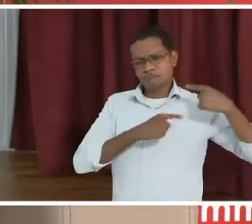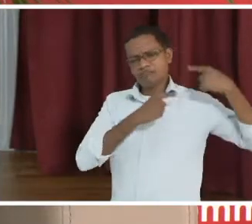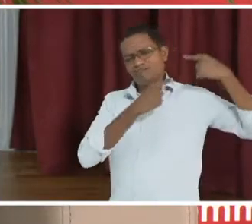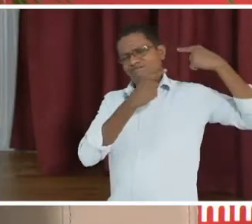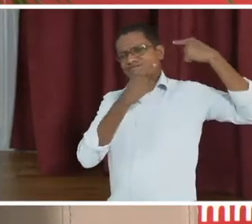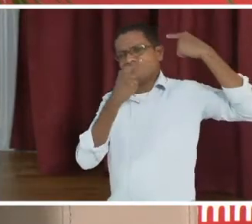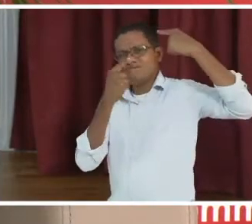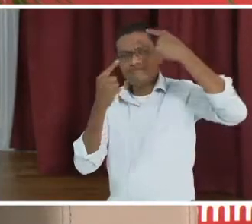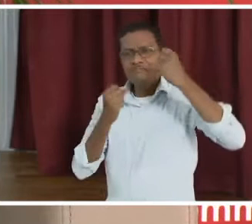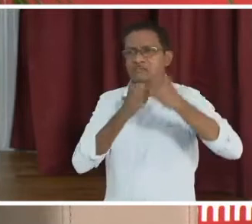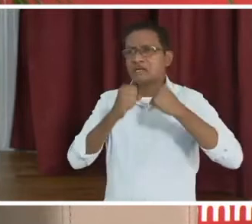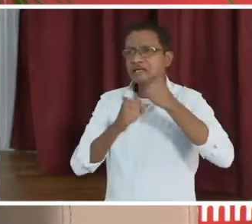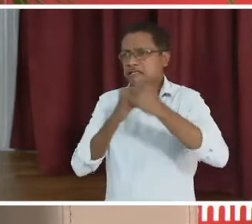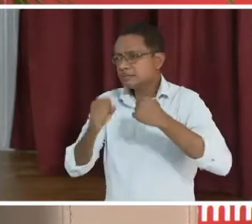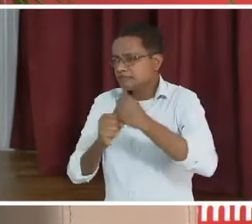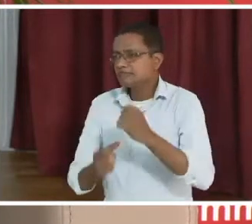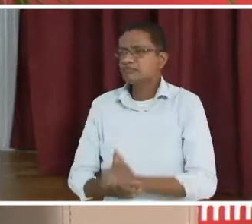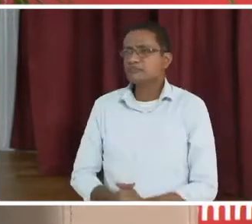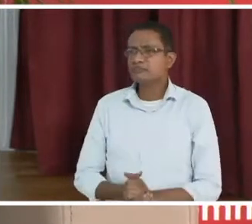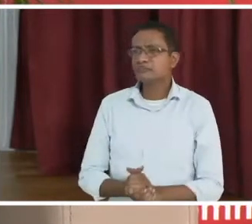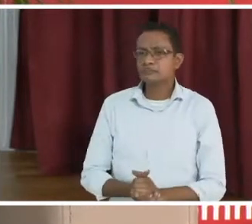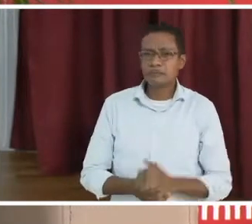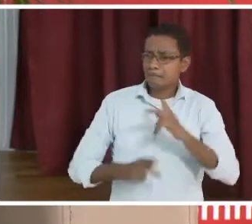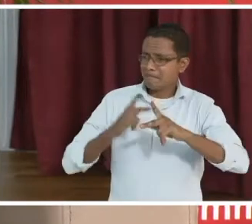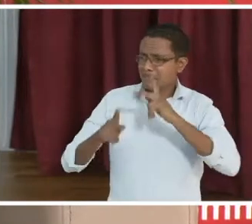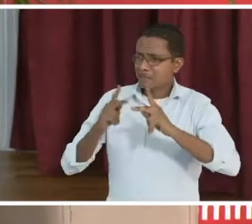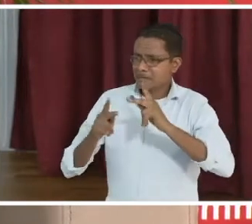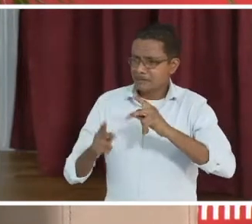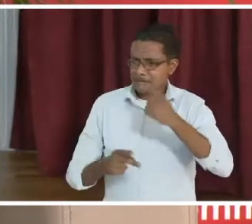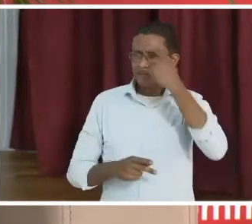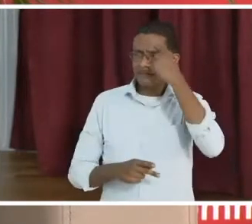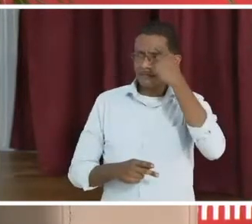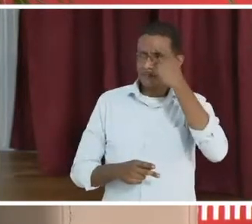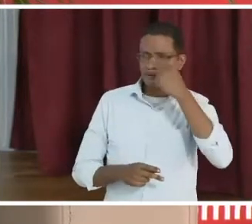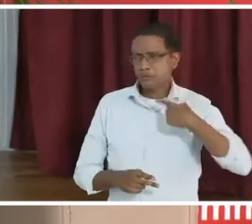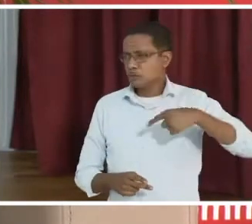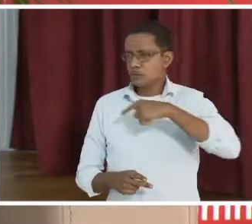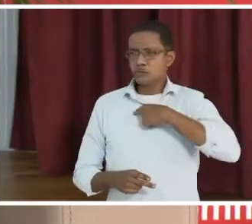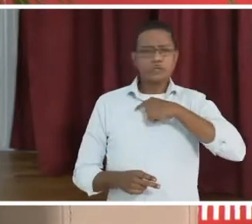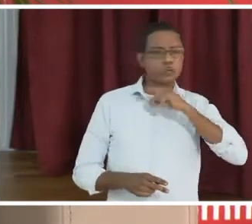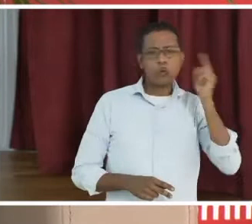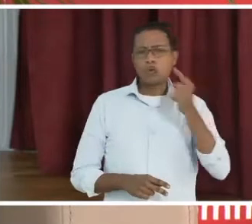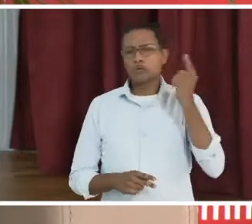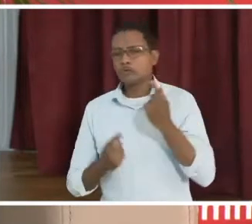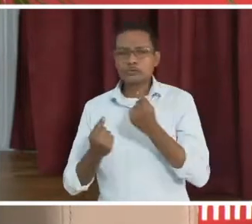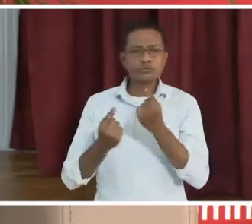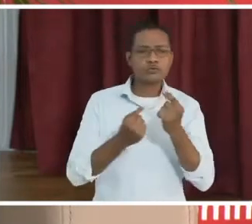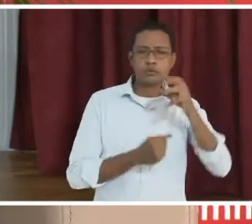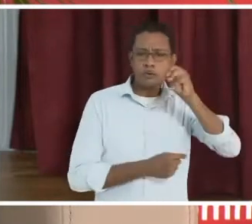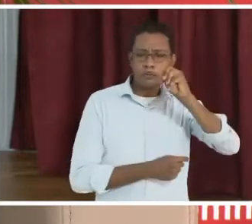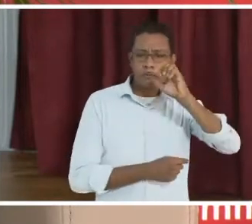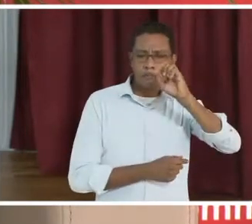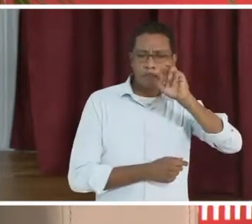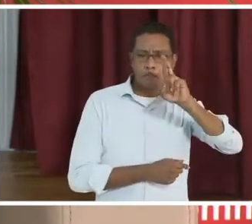course, and customers are of the opinion that we only do mortgages for HGC, but that